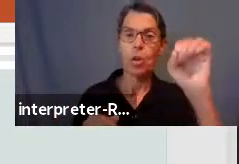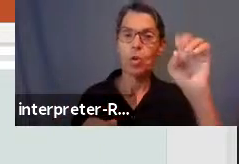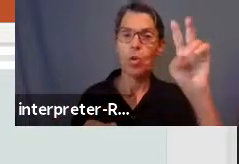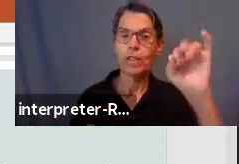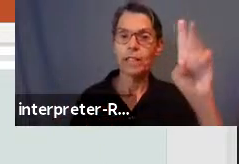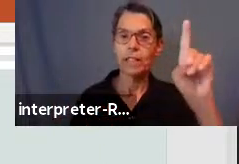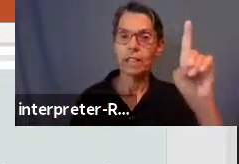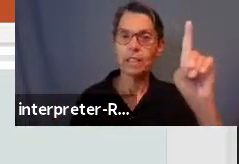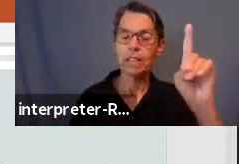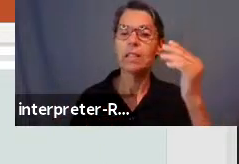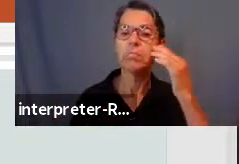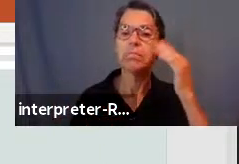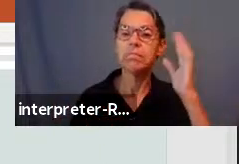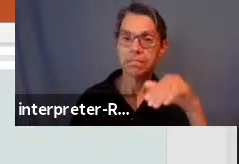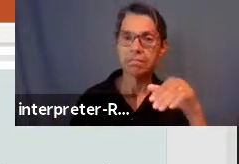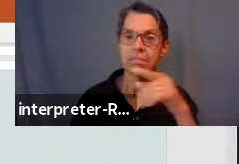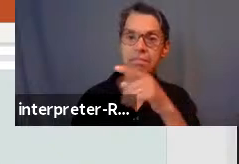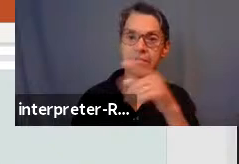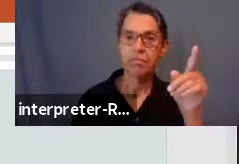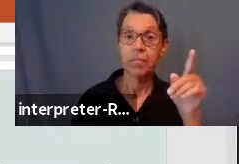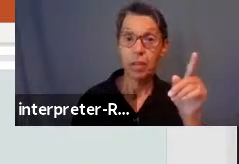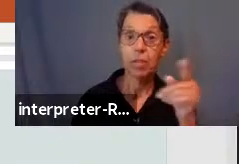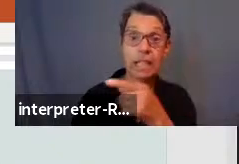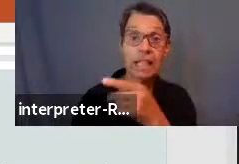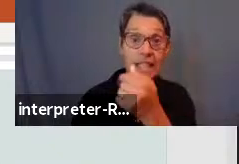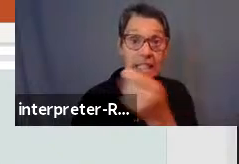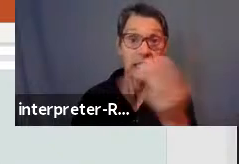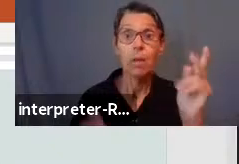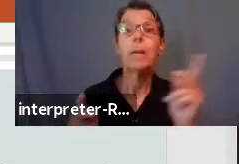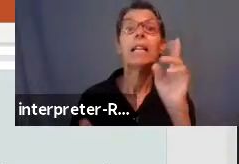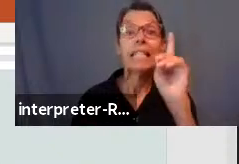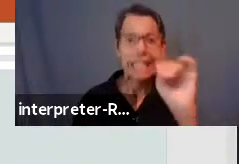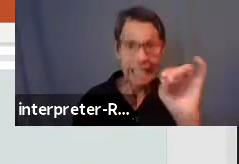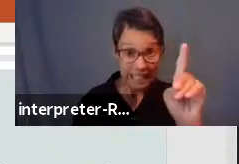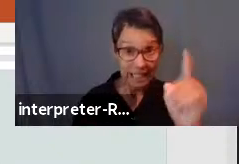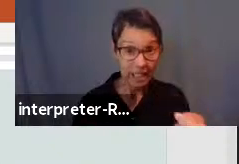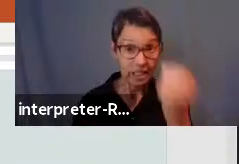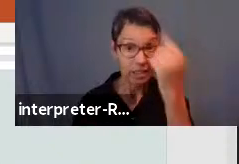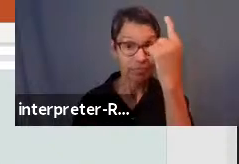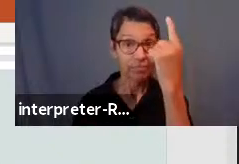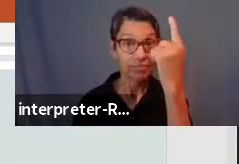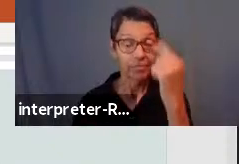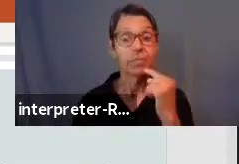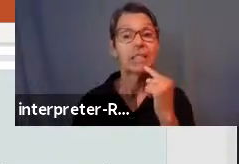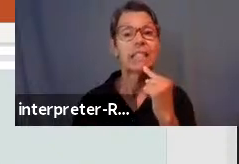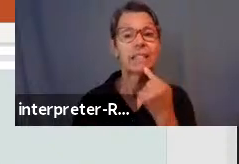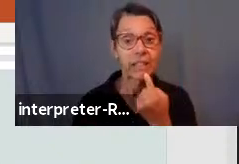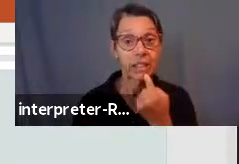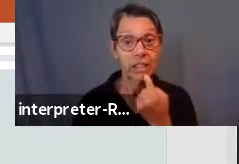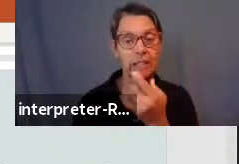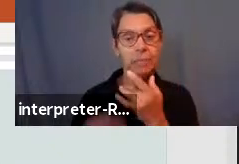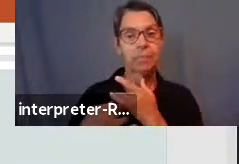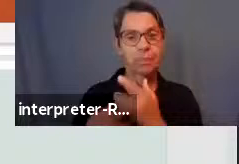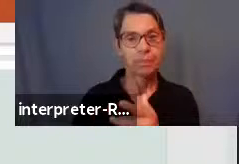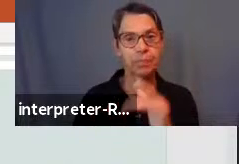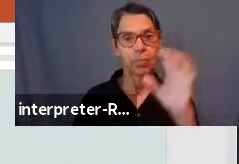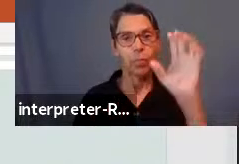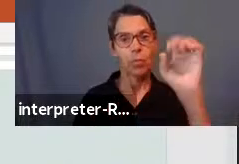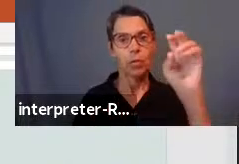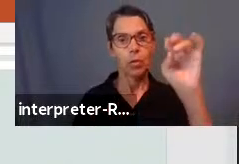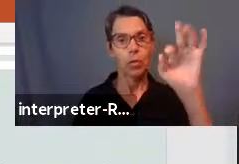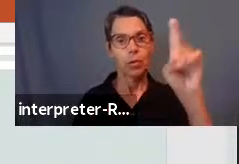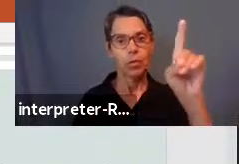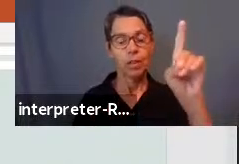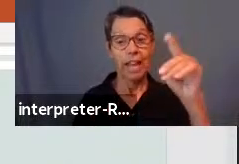who really did, understand the severity and nature of the illness and their